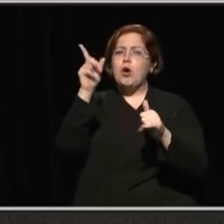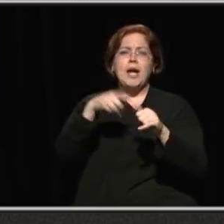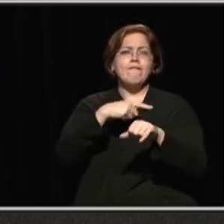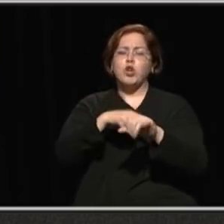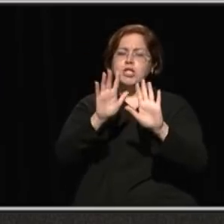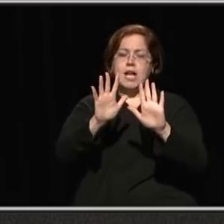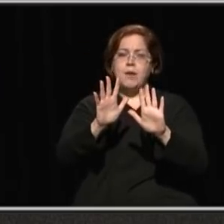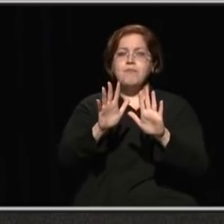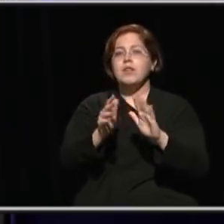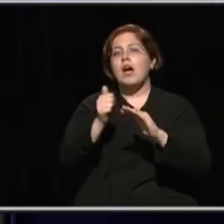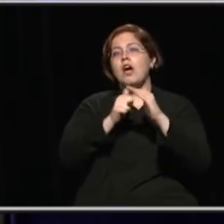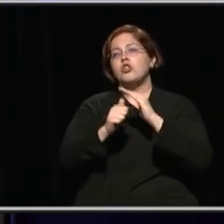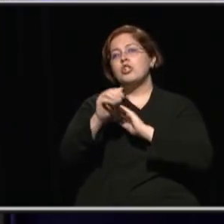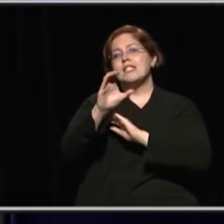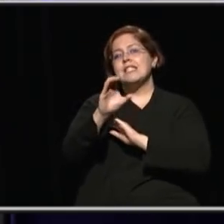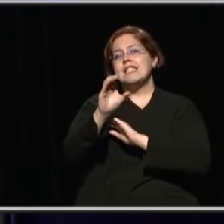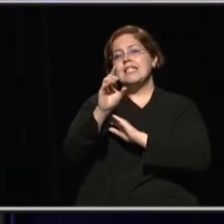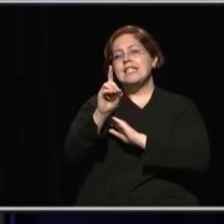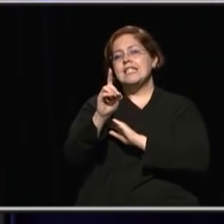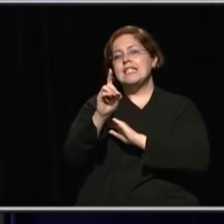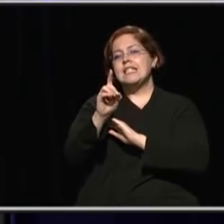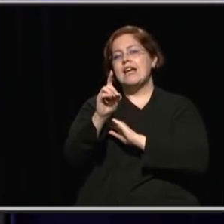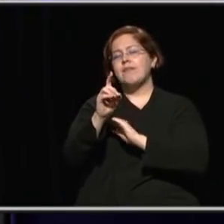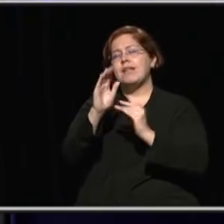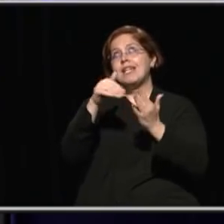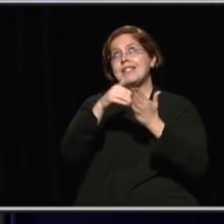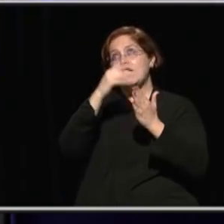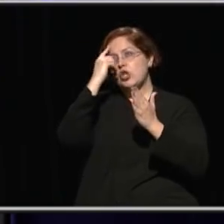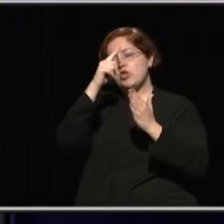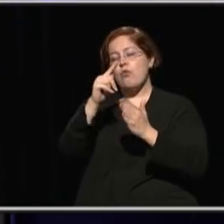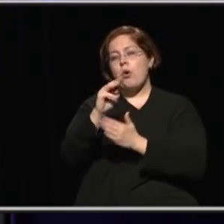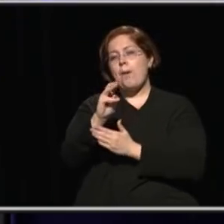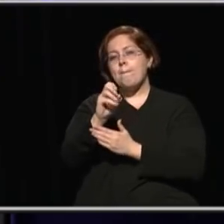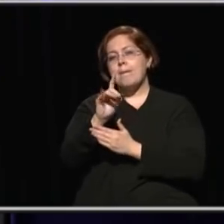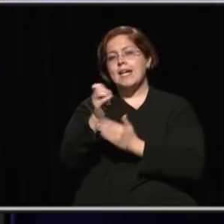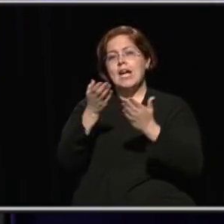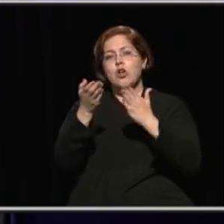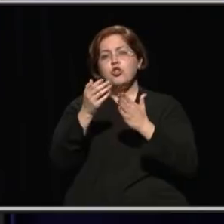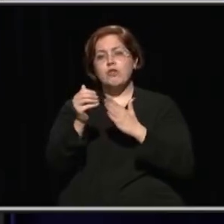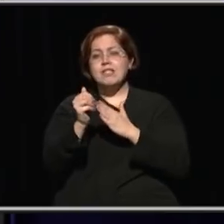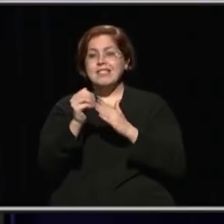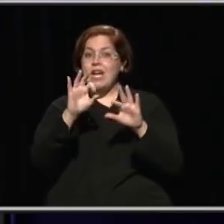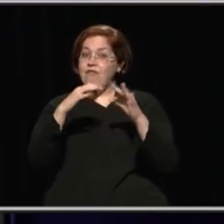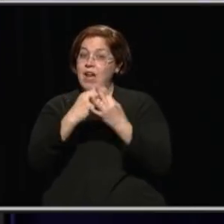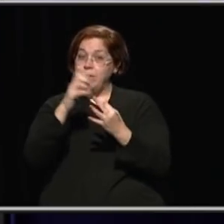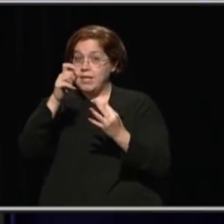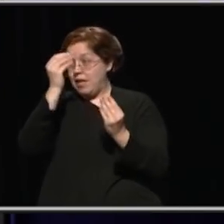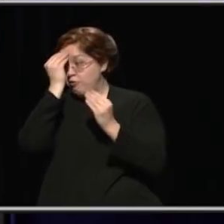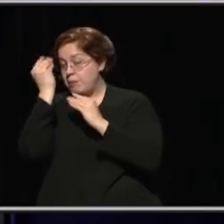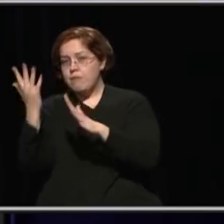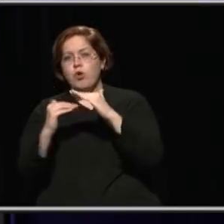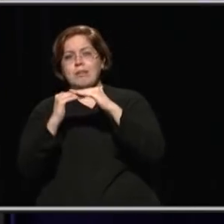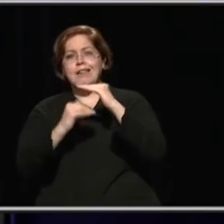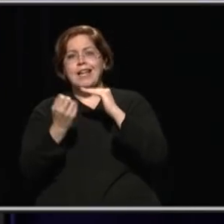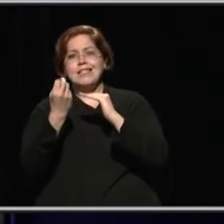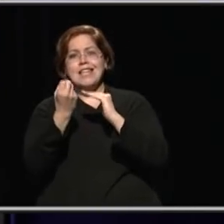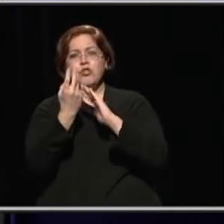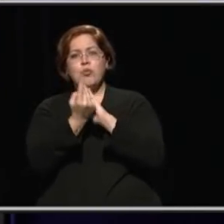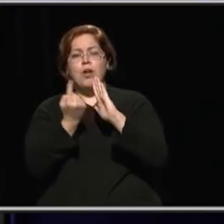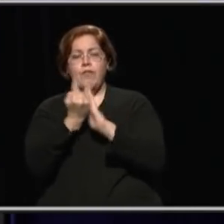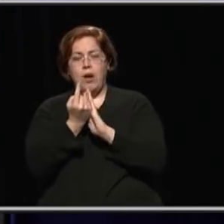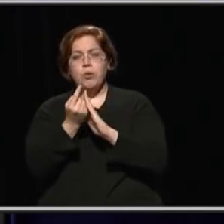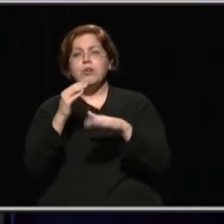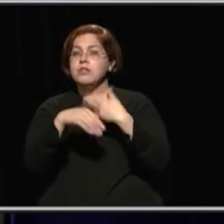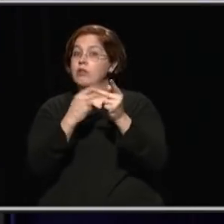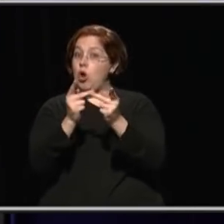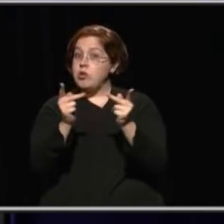time. Under the Centers for Medicare Services guidelines, all families have to be notified within 12 hours, and all the facilities